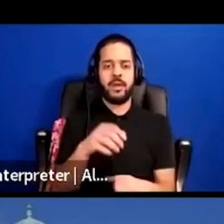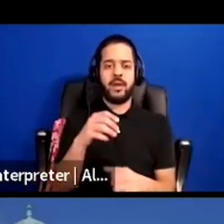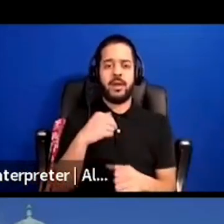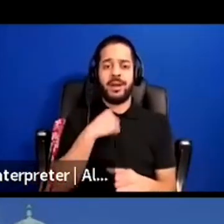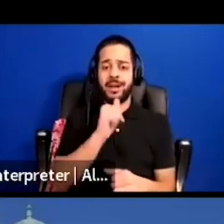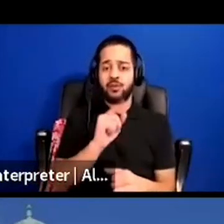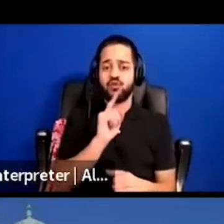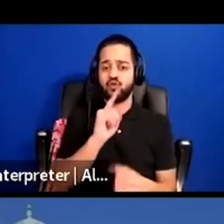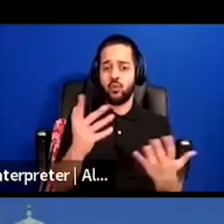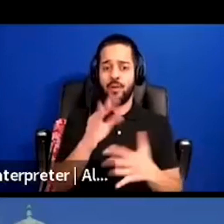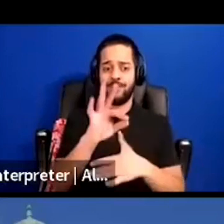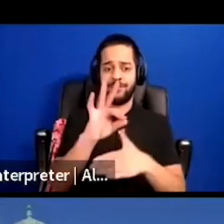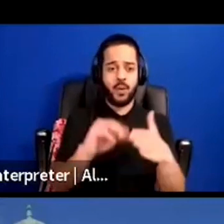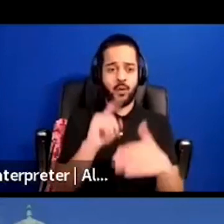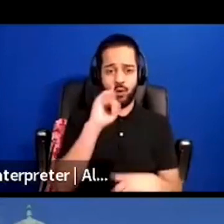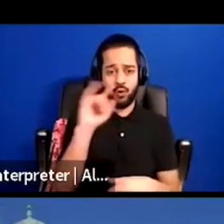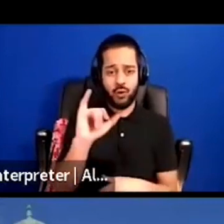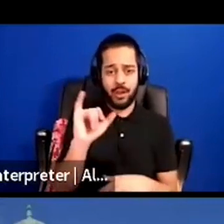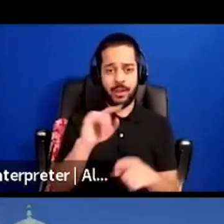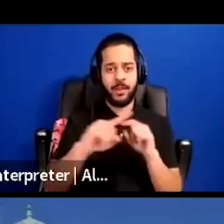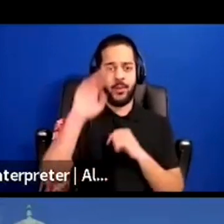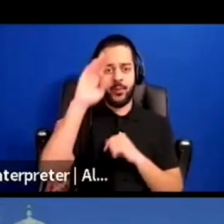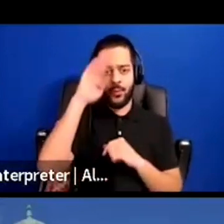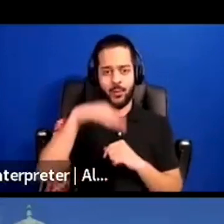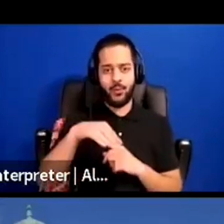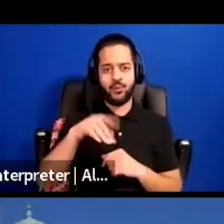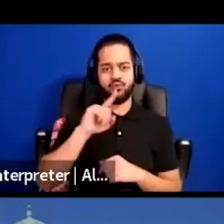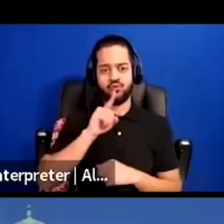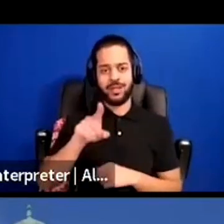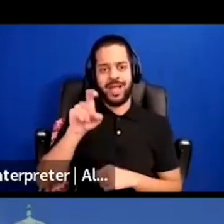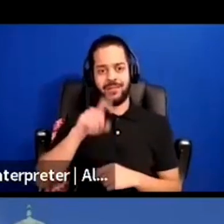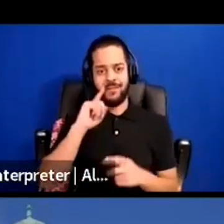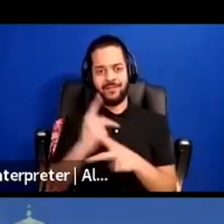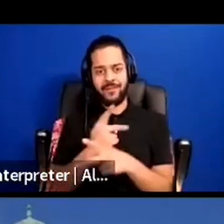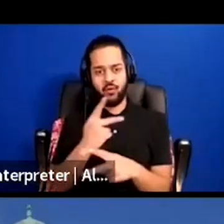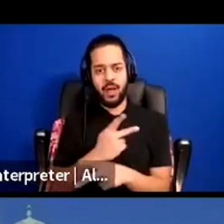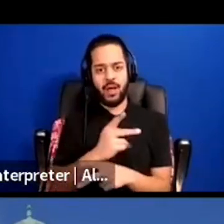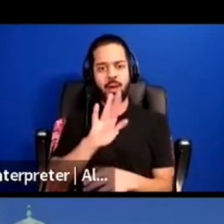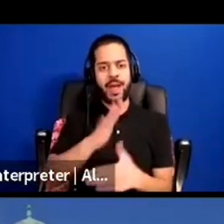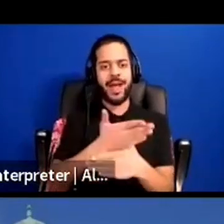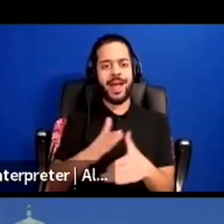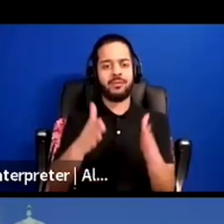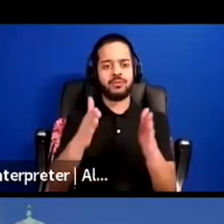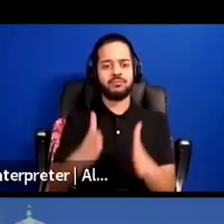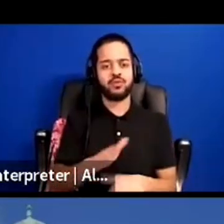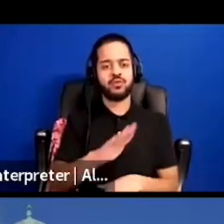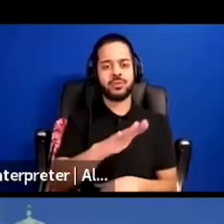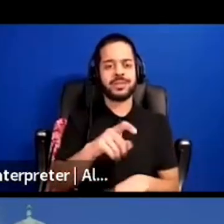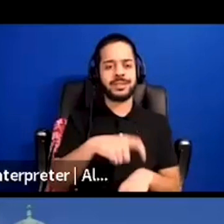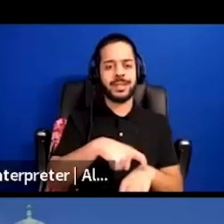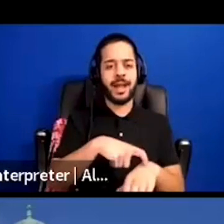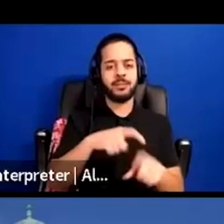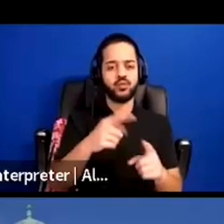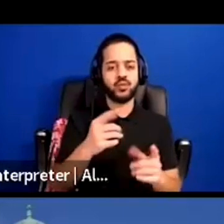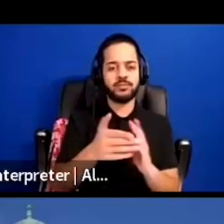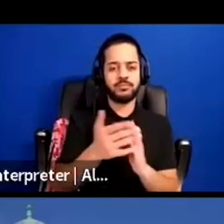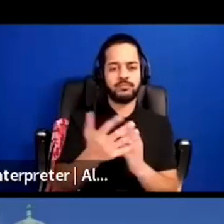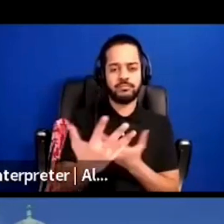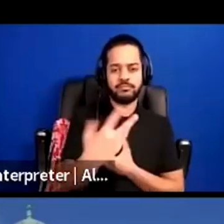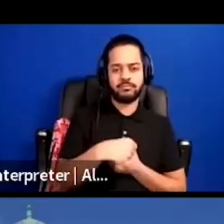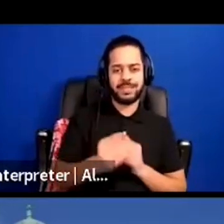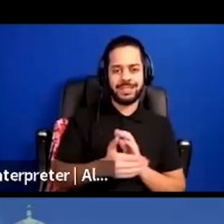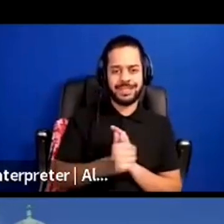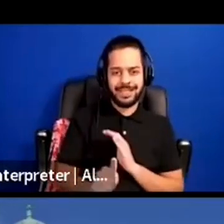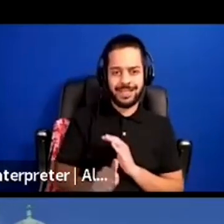at what it takes for the average person to learn a skill, and then maybe take time and see how much